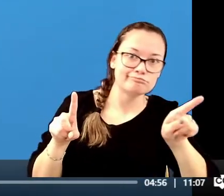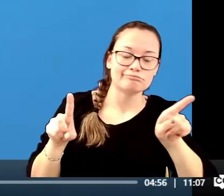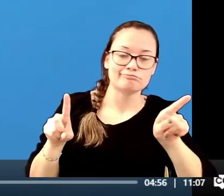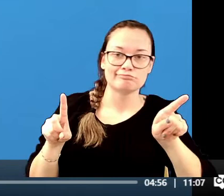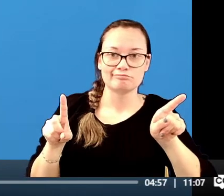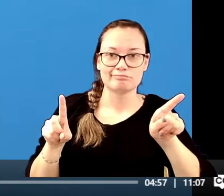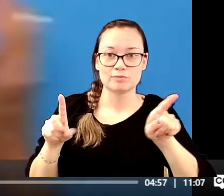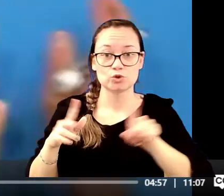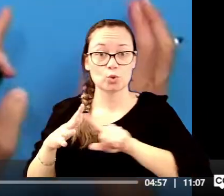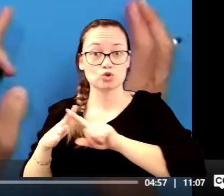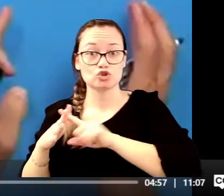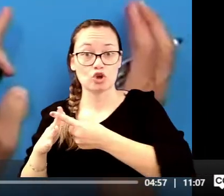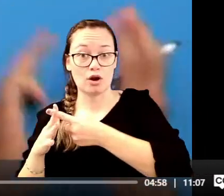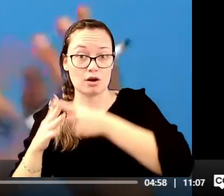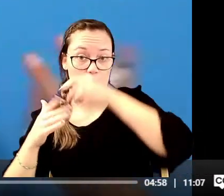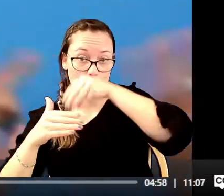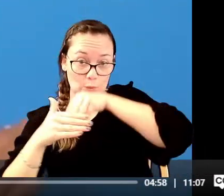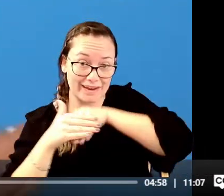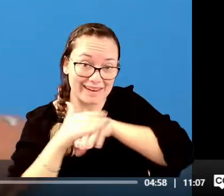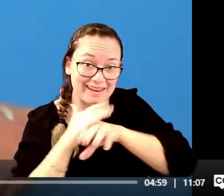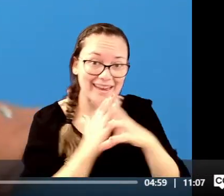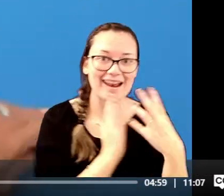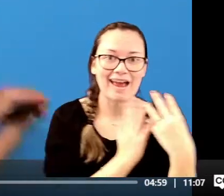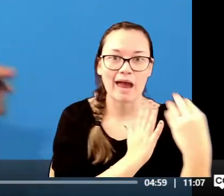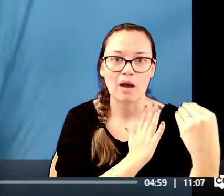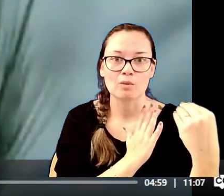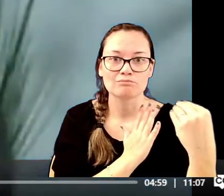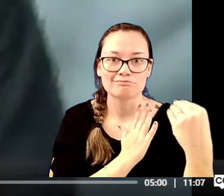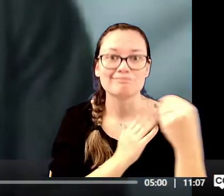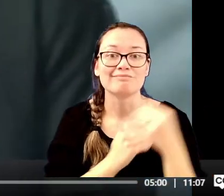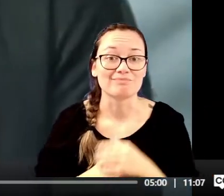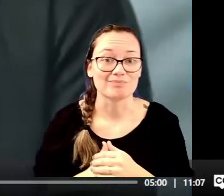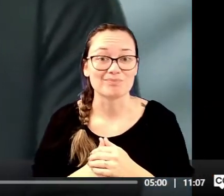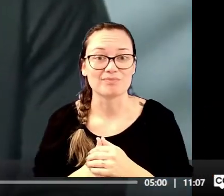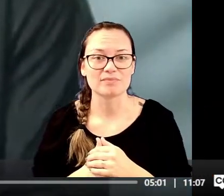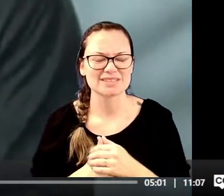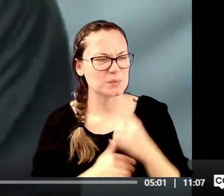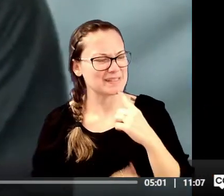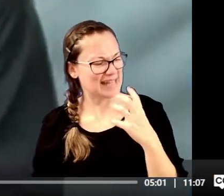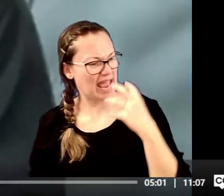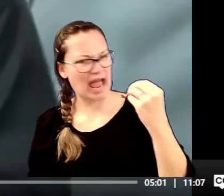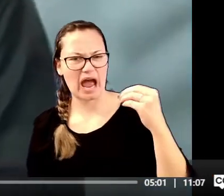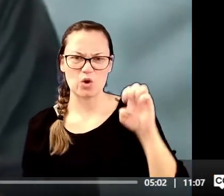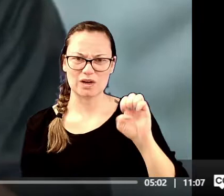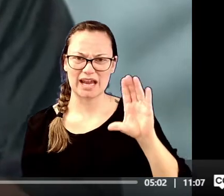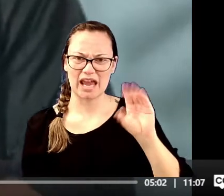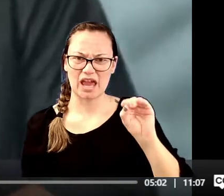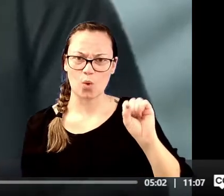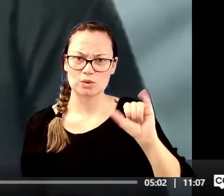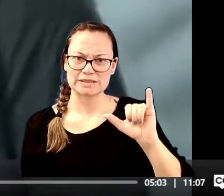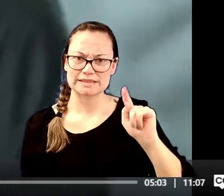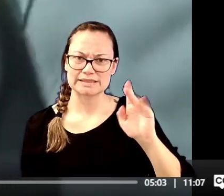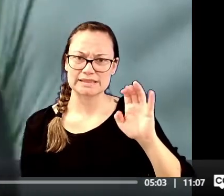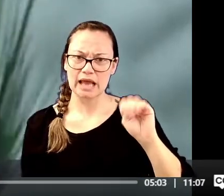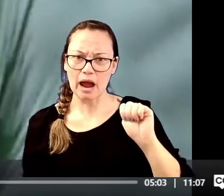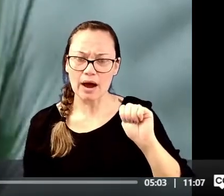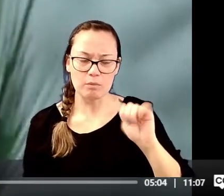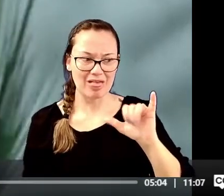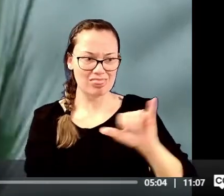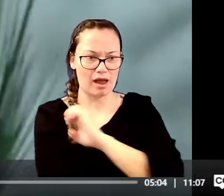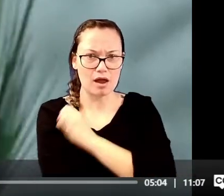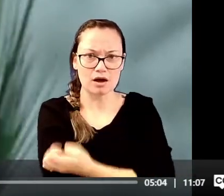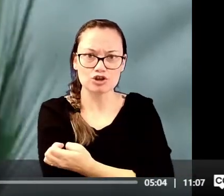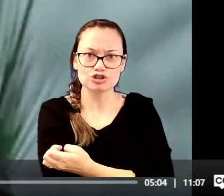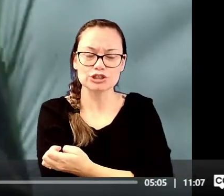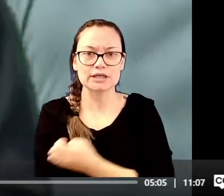flow from in and then out of the ecosystem. And when we say out of the ecosystem, most of that energy, we're talking about